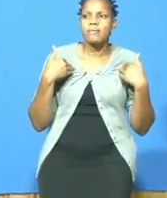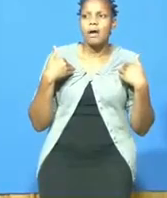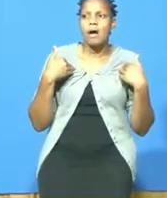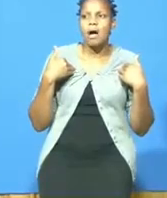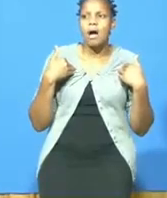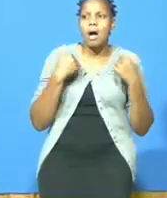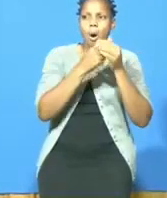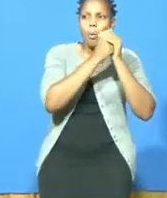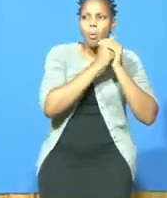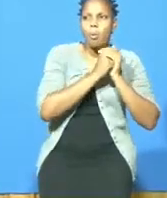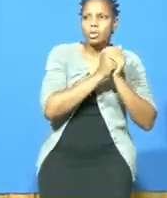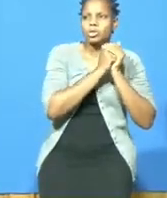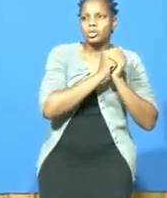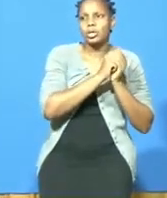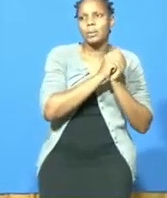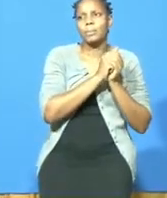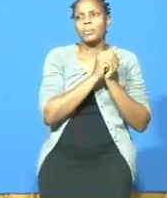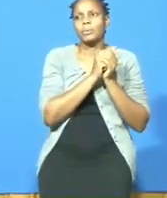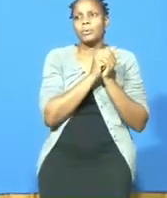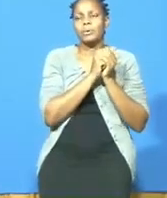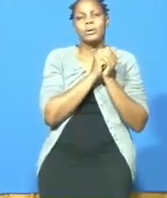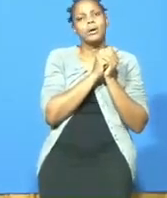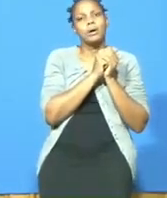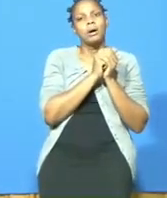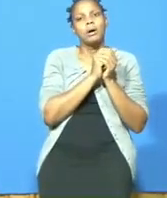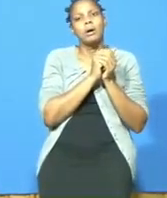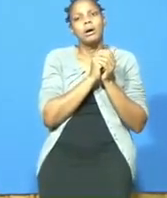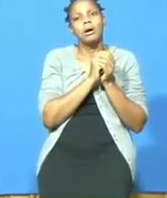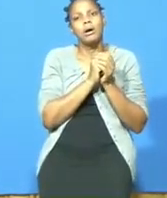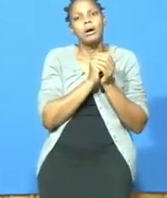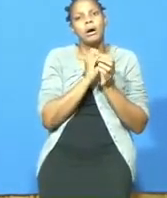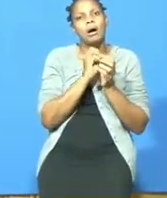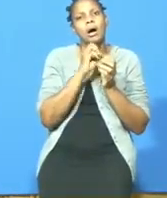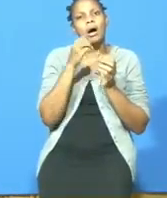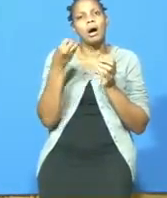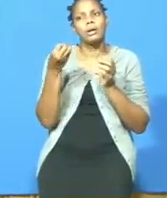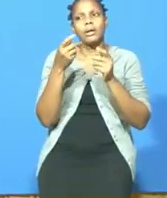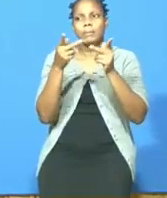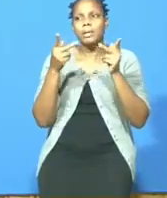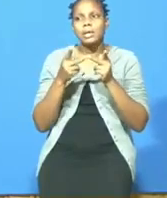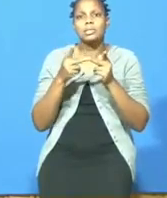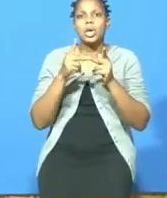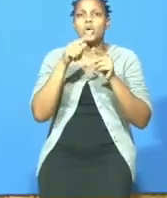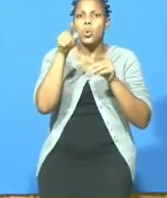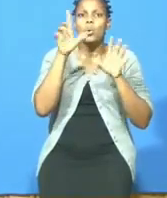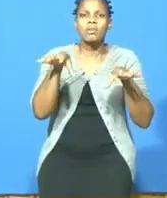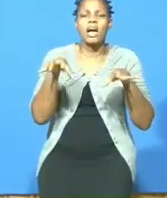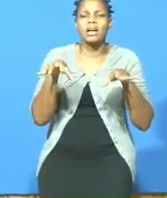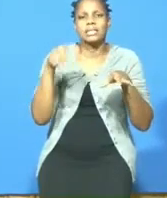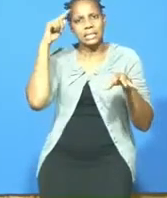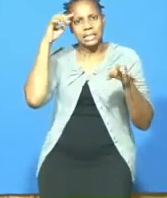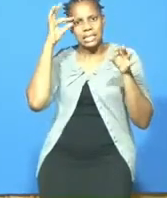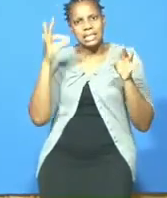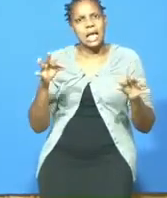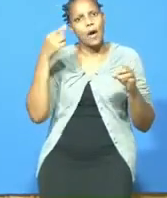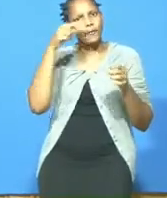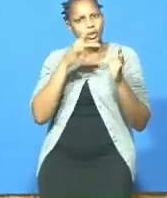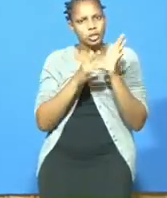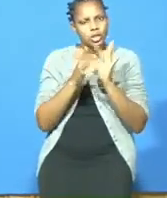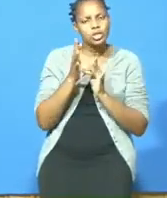on the Sabbath, you can make your decision for Jesus. If you need to come home and be